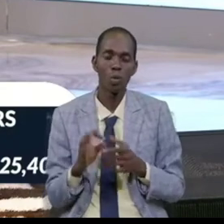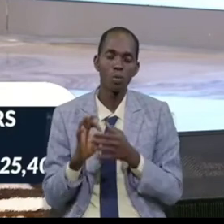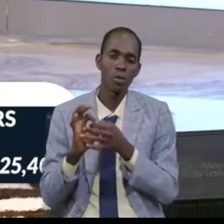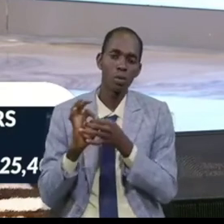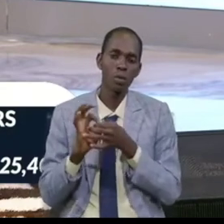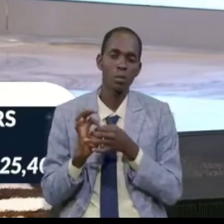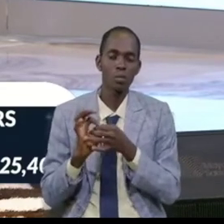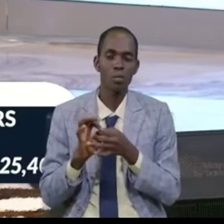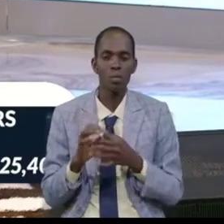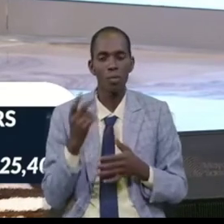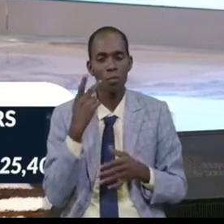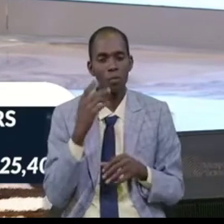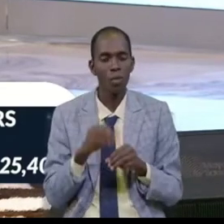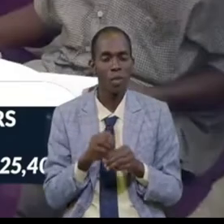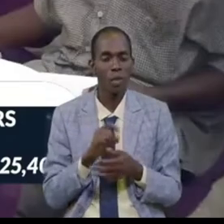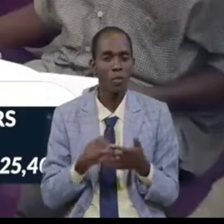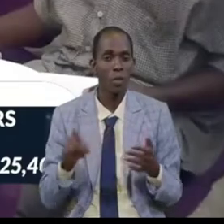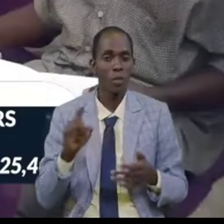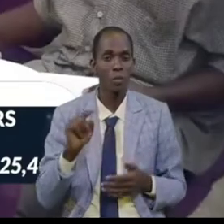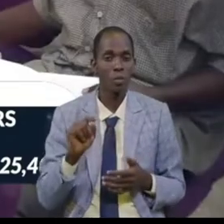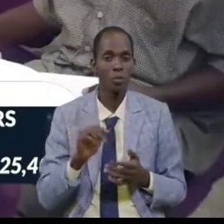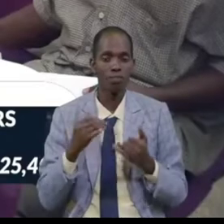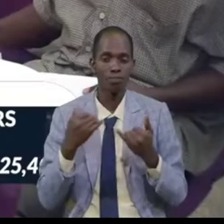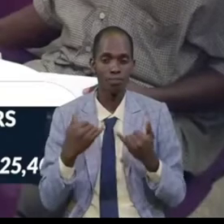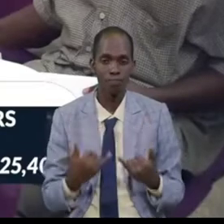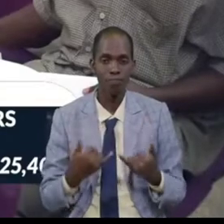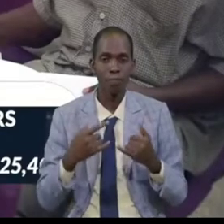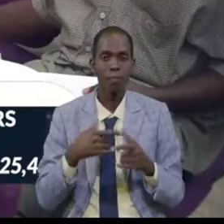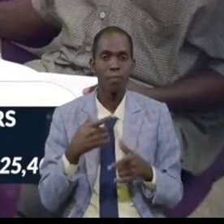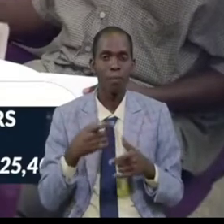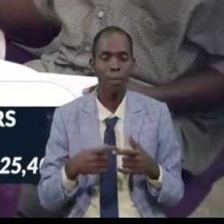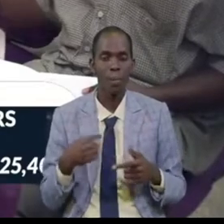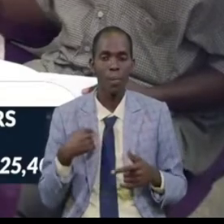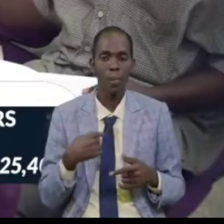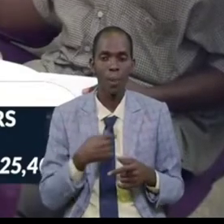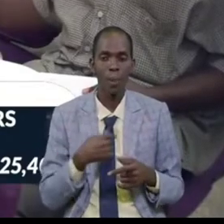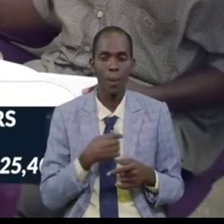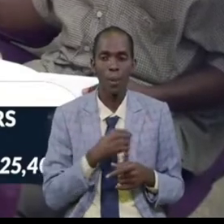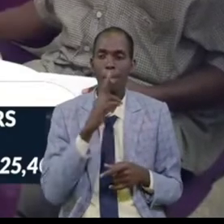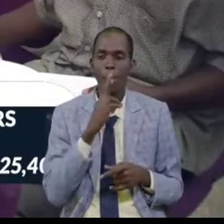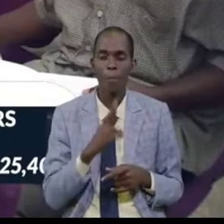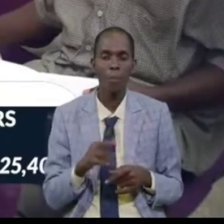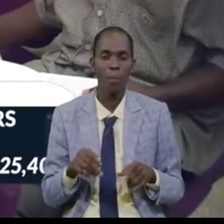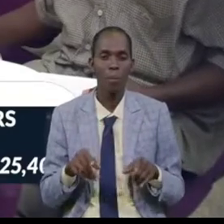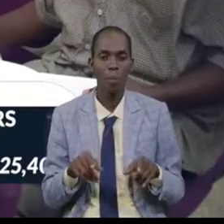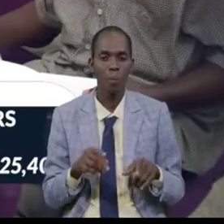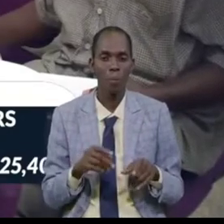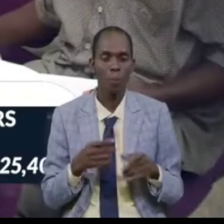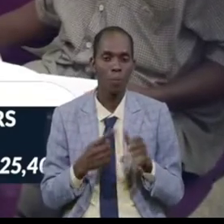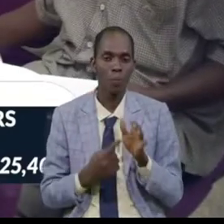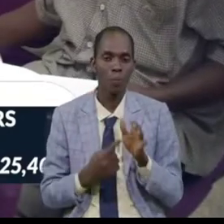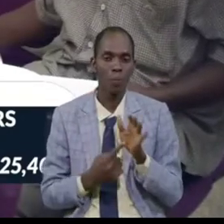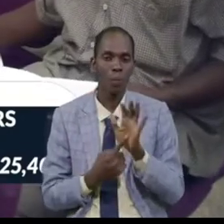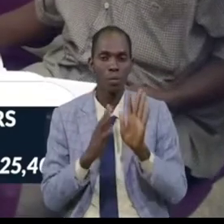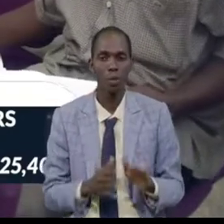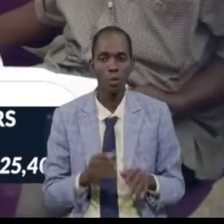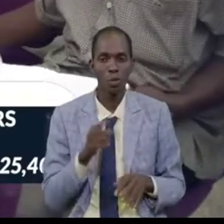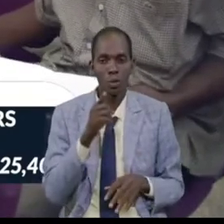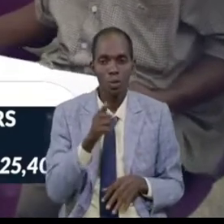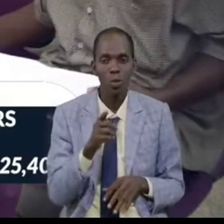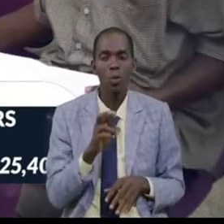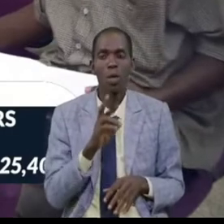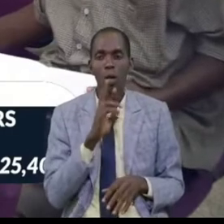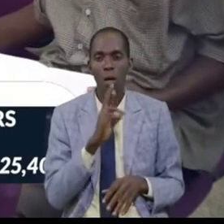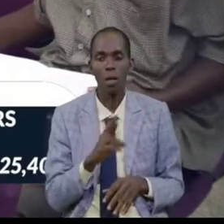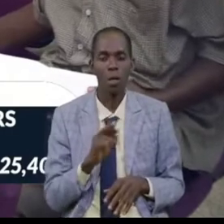reconciliation. Verse 20, it says, now then, we are ambassadors for Christ. You are,